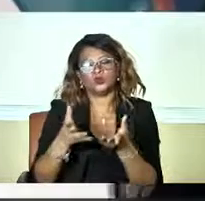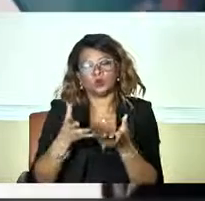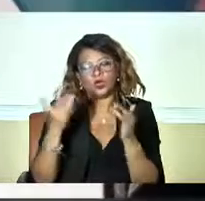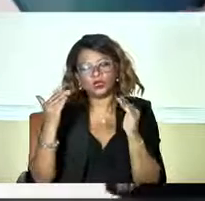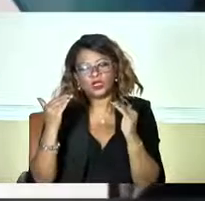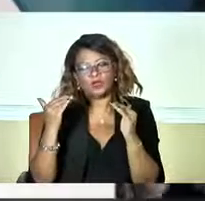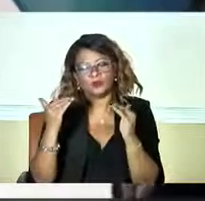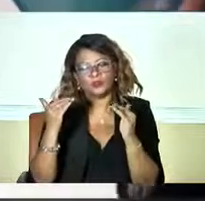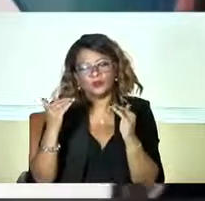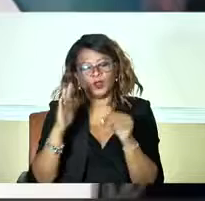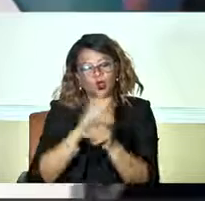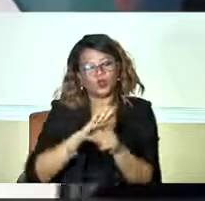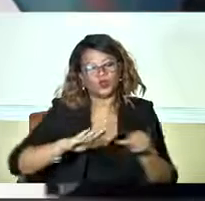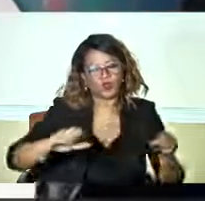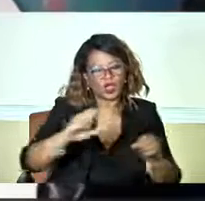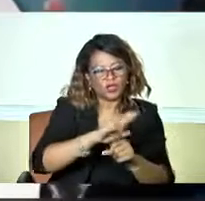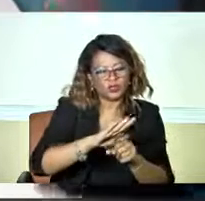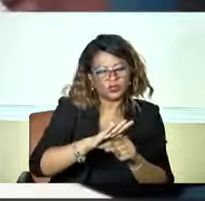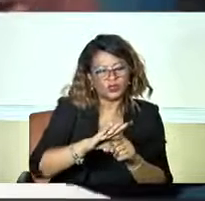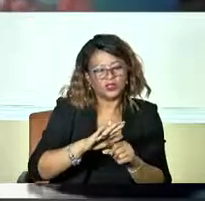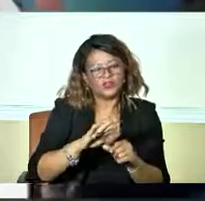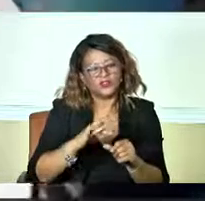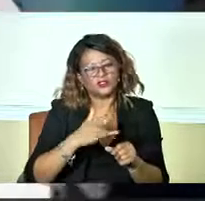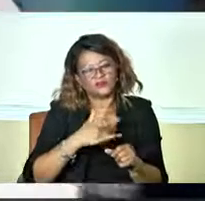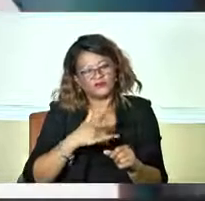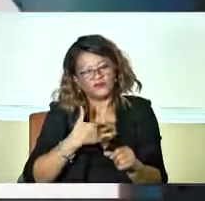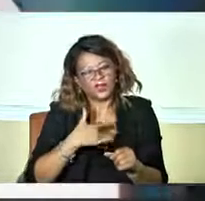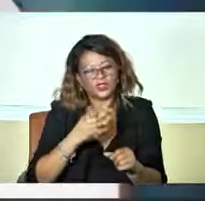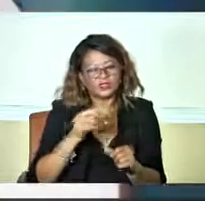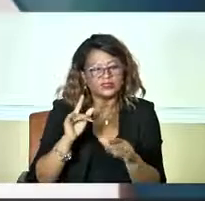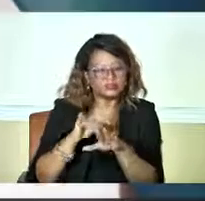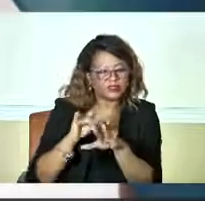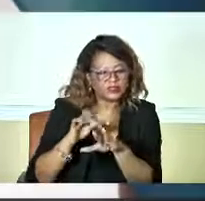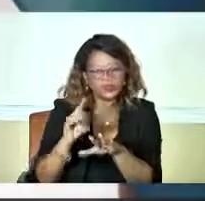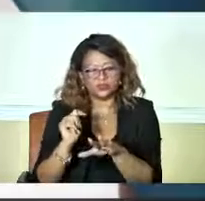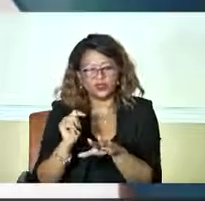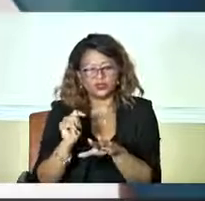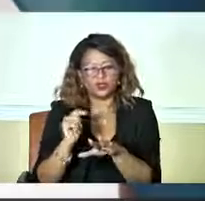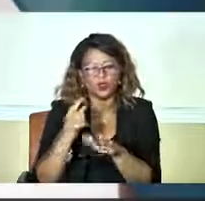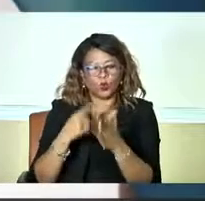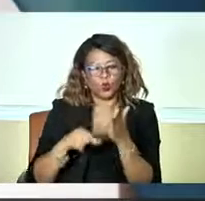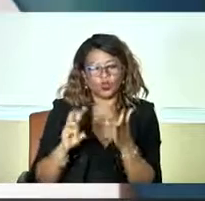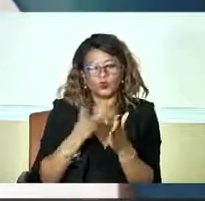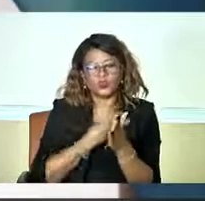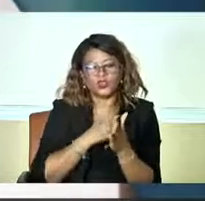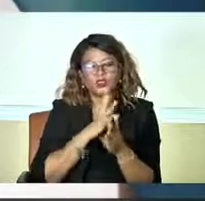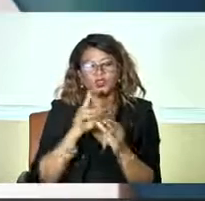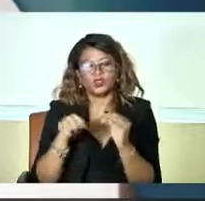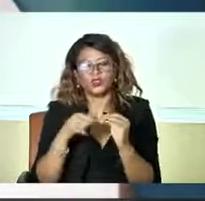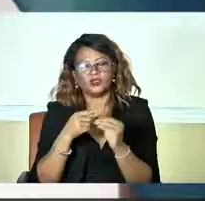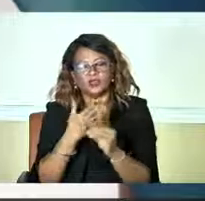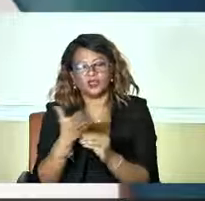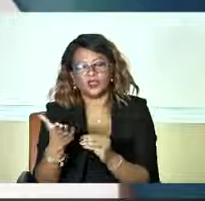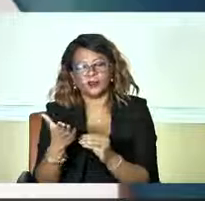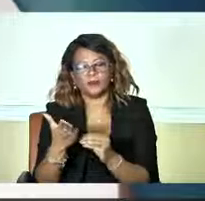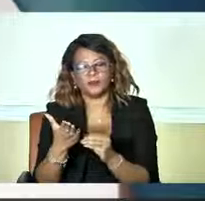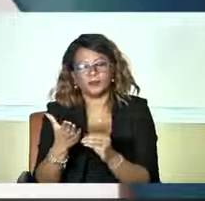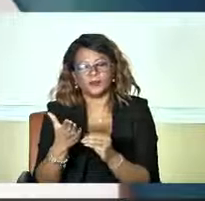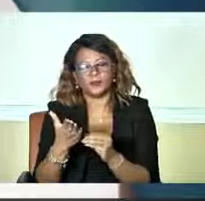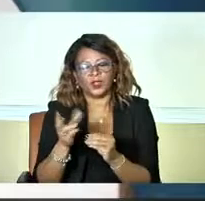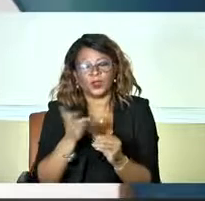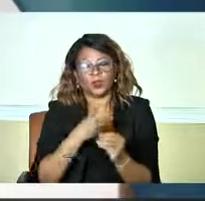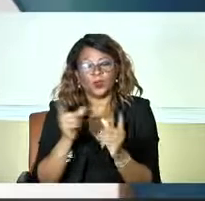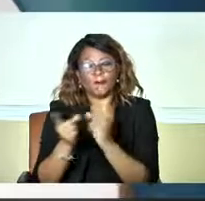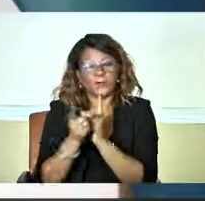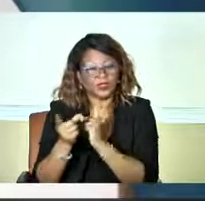as to being able to see, feel, and touch some results as a result of what we are talking with them. We have